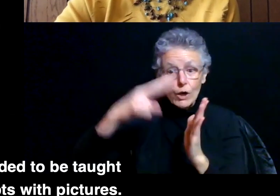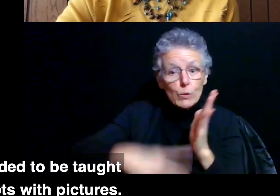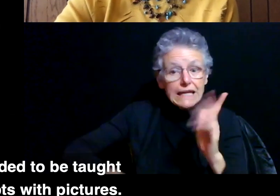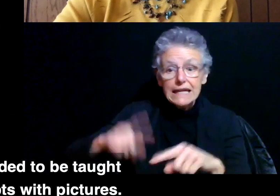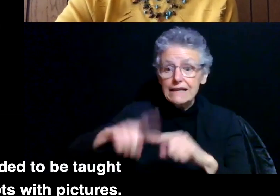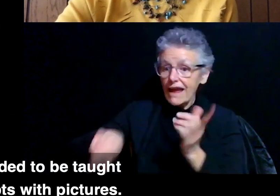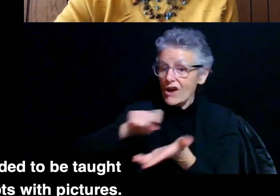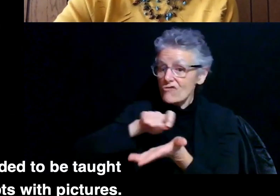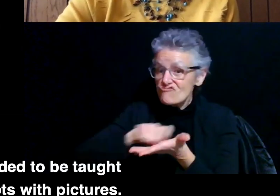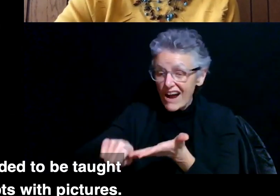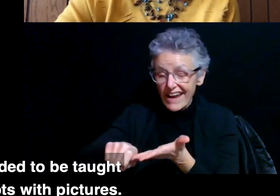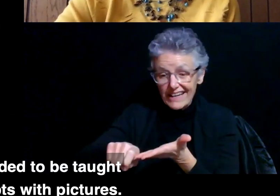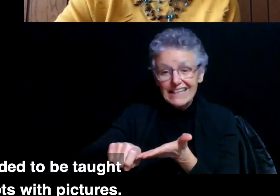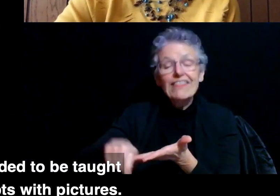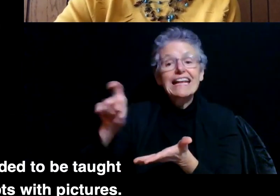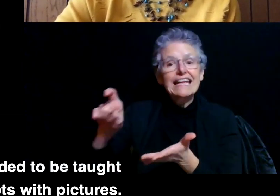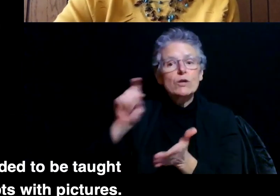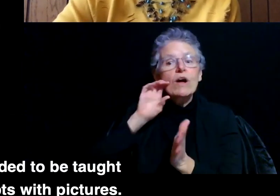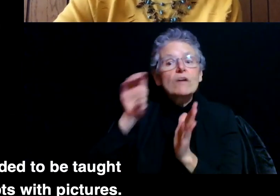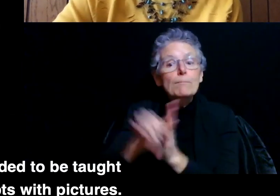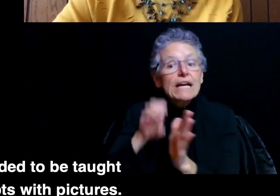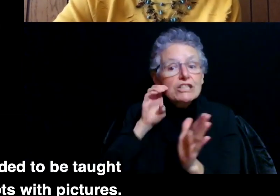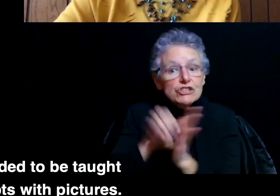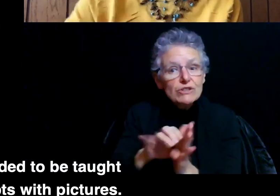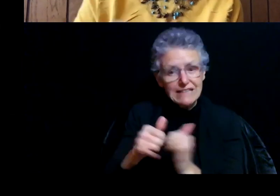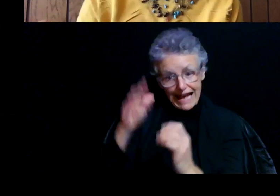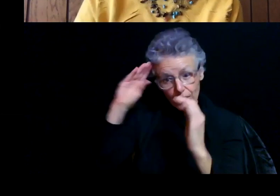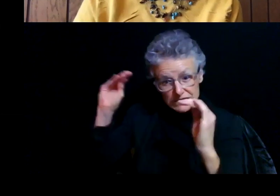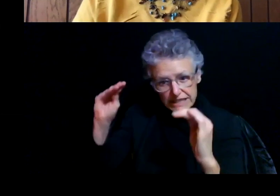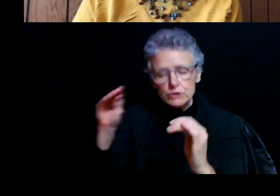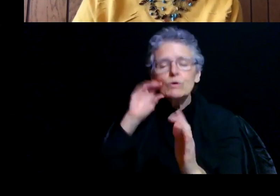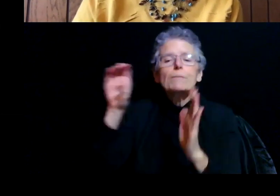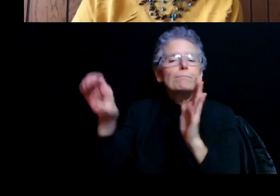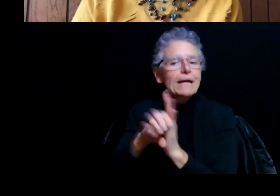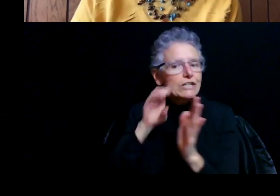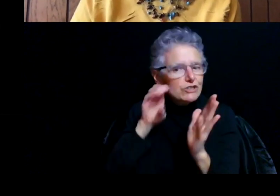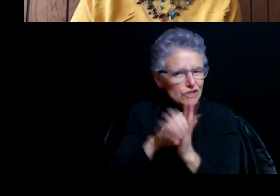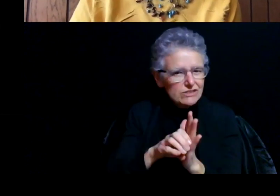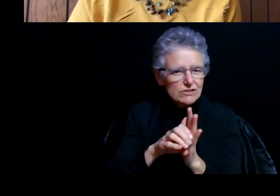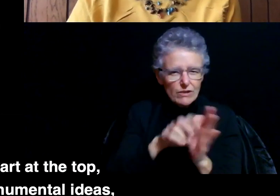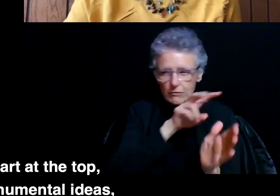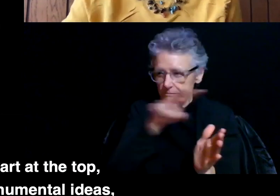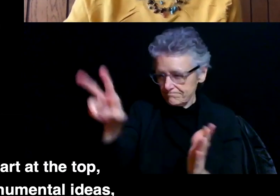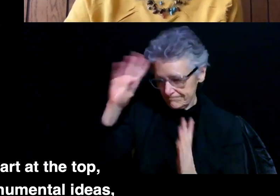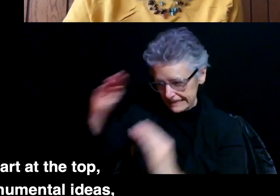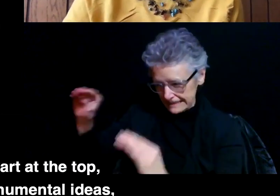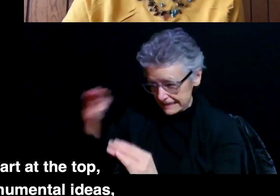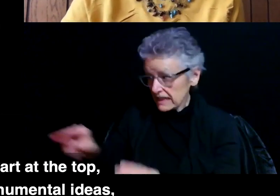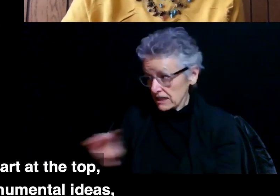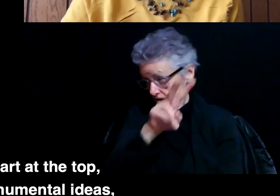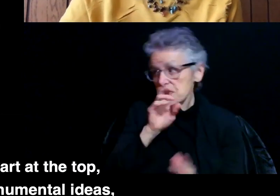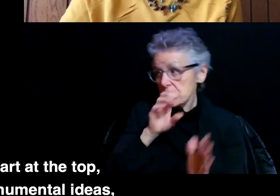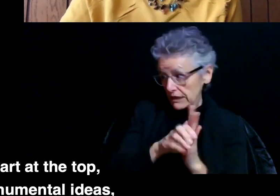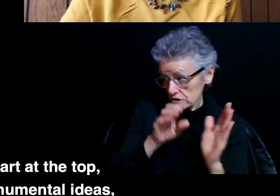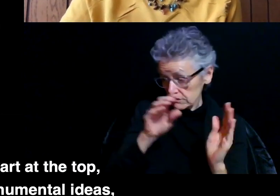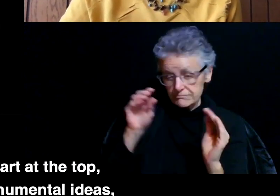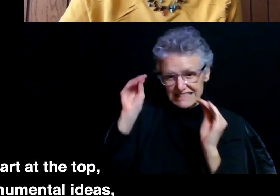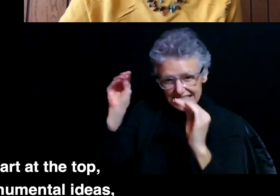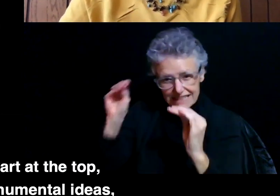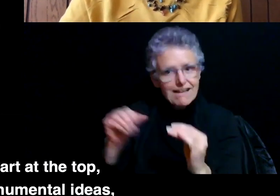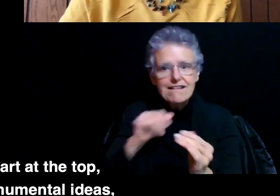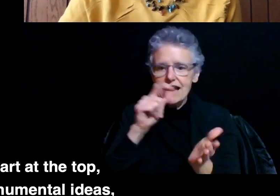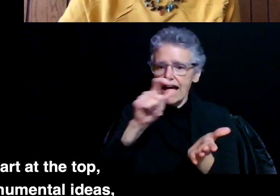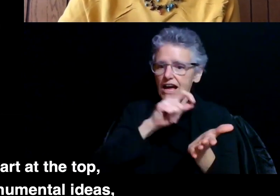they needed to be taught these concepts with pictures. New slide shows a close-up of the north wall. So if we start at the top,